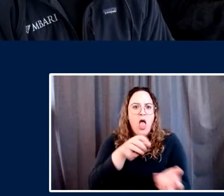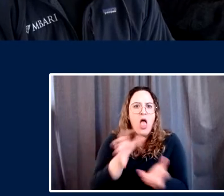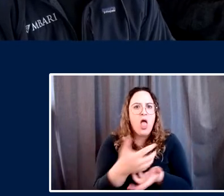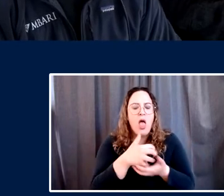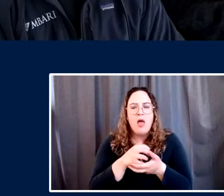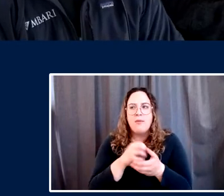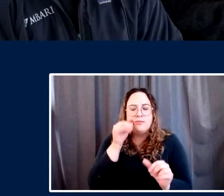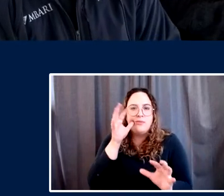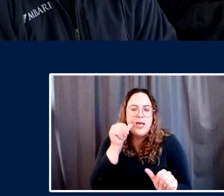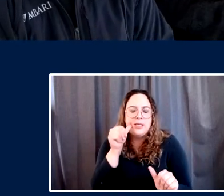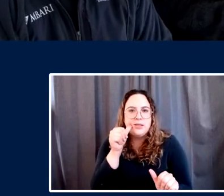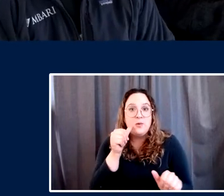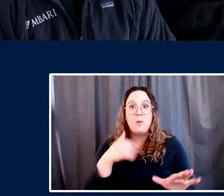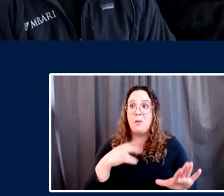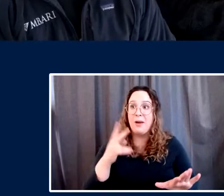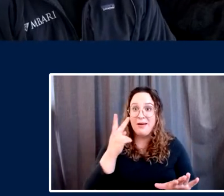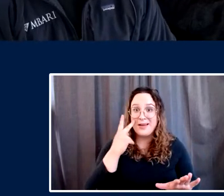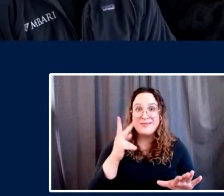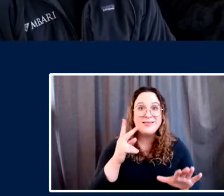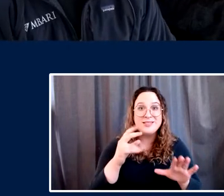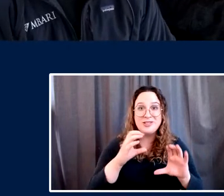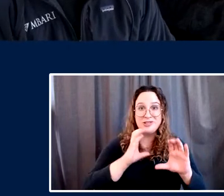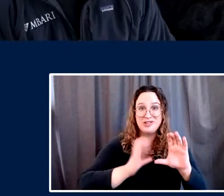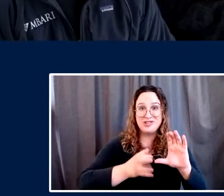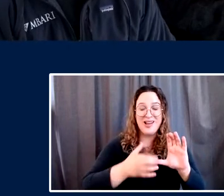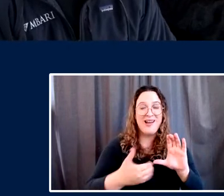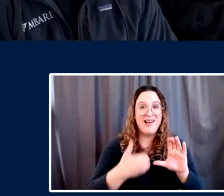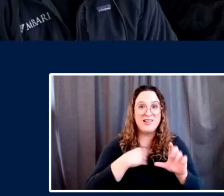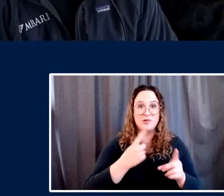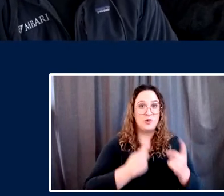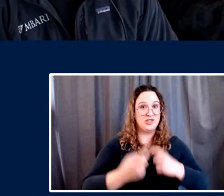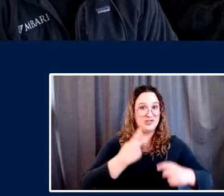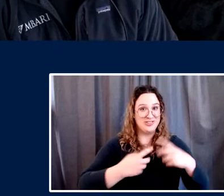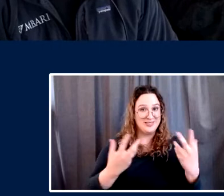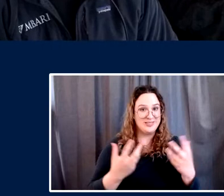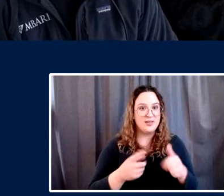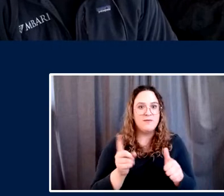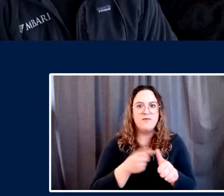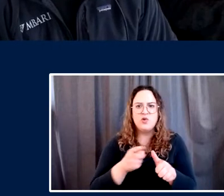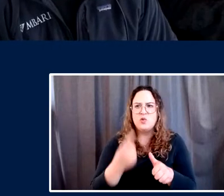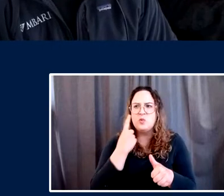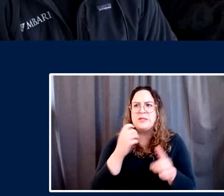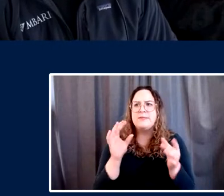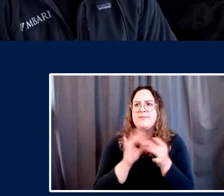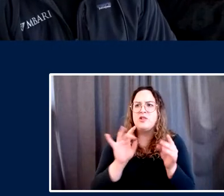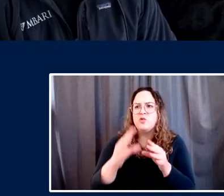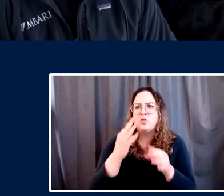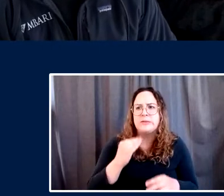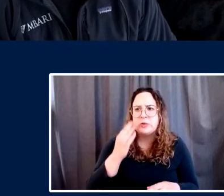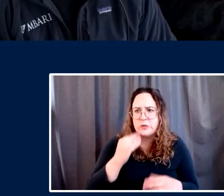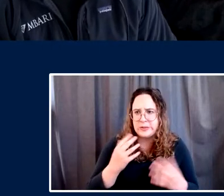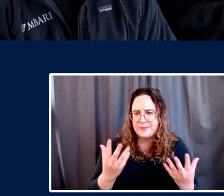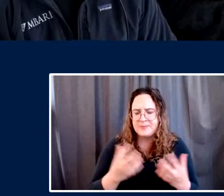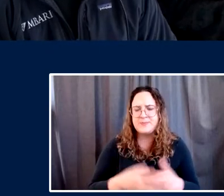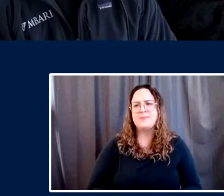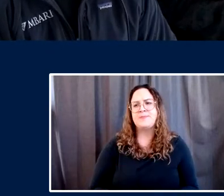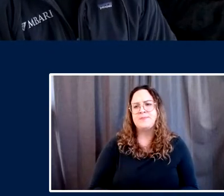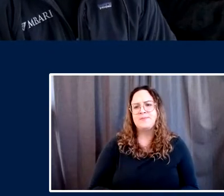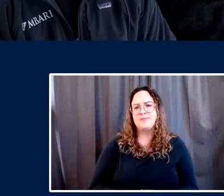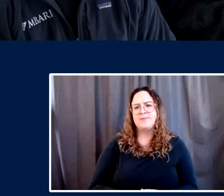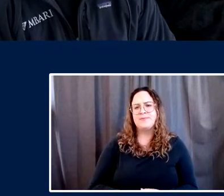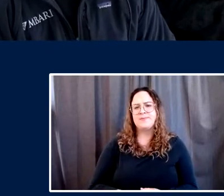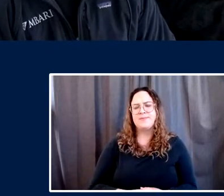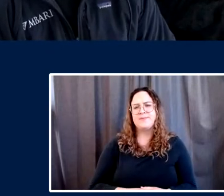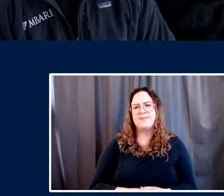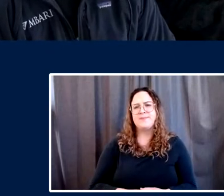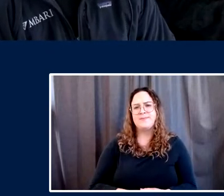in from the chat. And that first one goes off of what you just said about your experience. What type of training does it take to become an